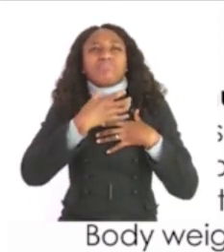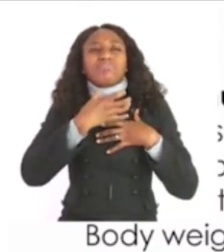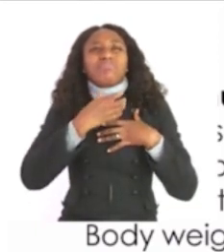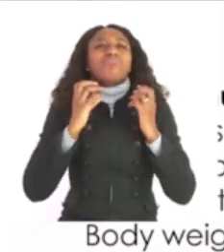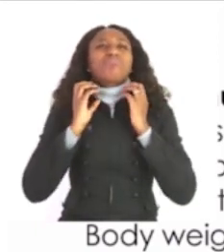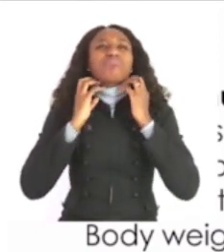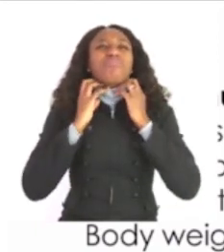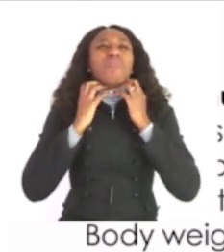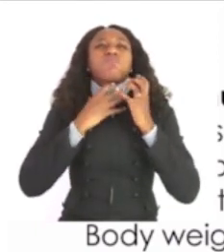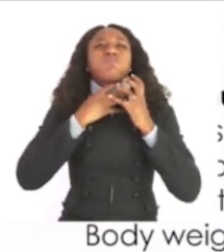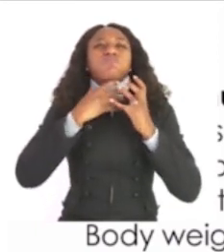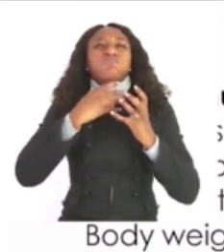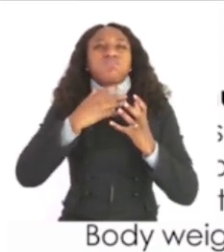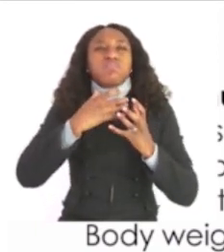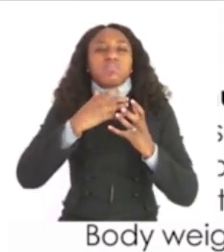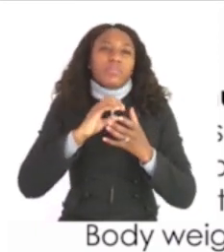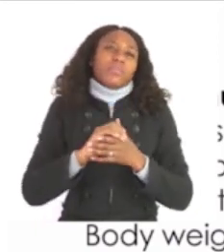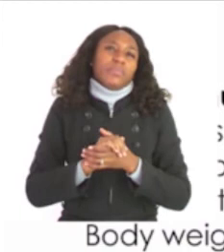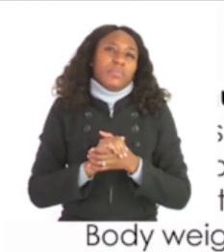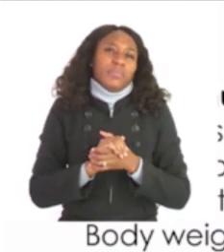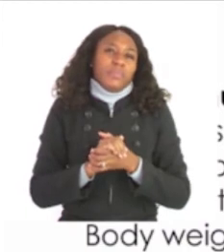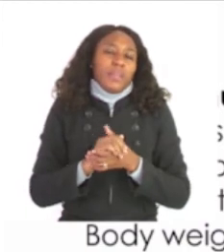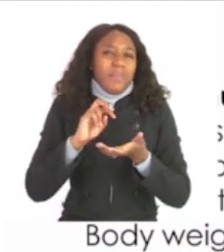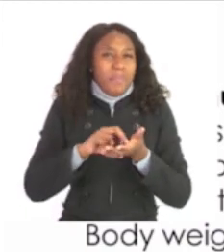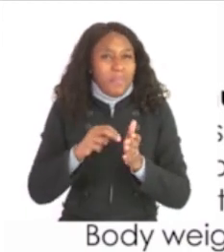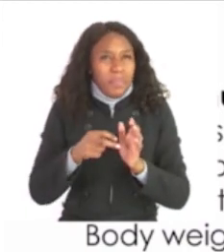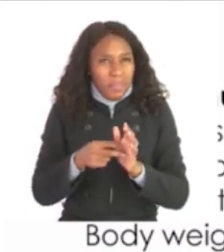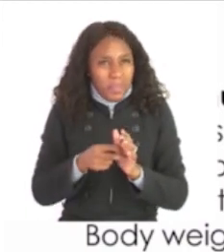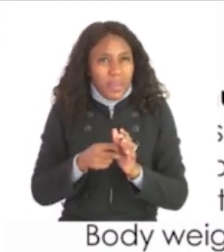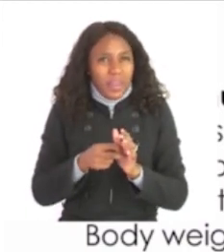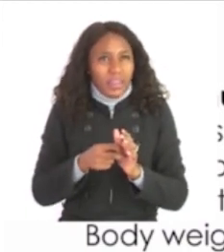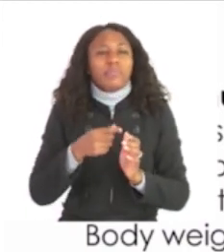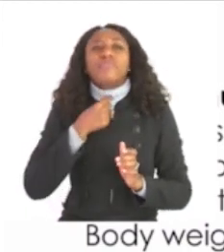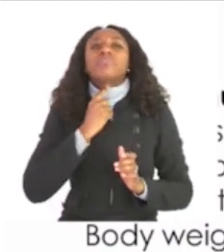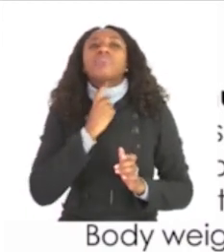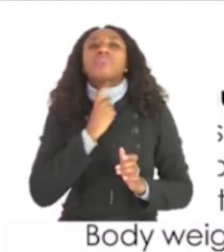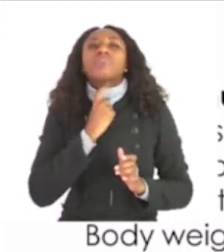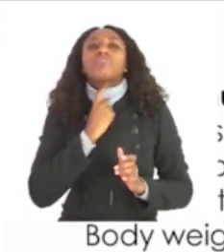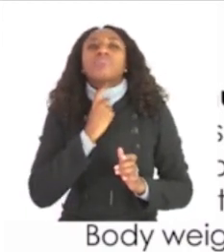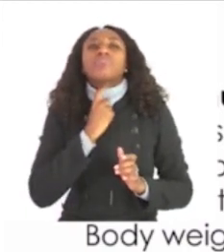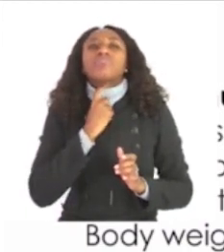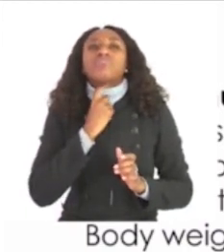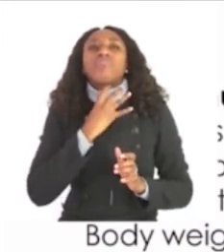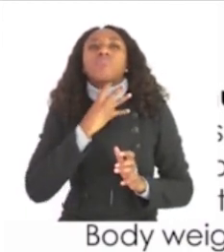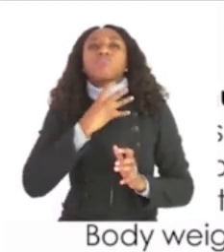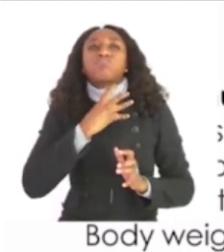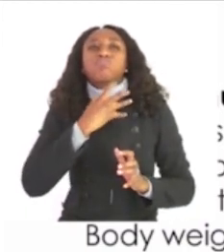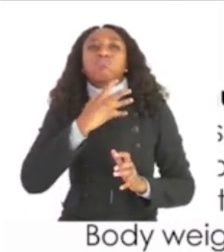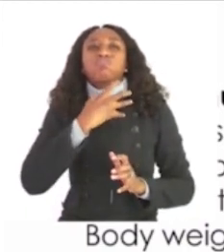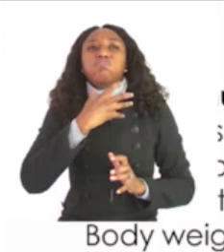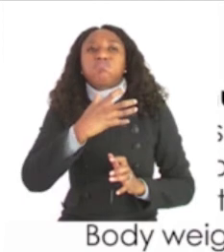thyroid gland that you have in your neck. So meaning your Adam's apple will grow